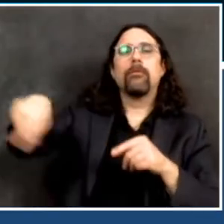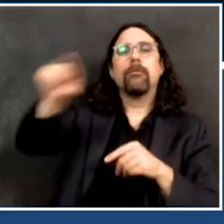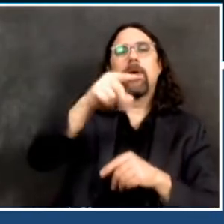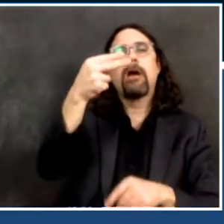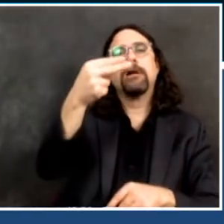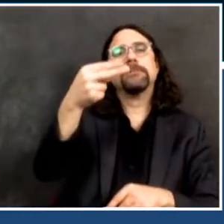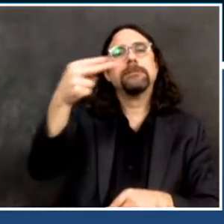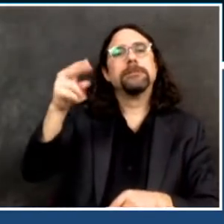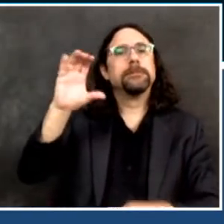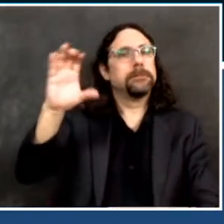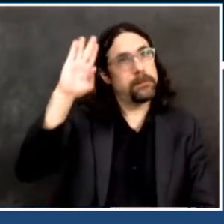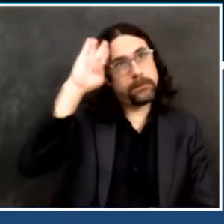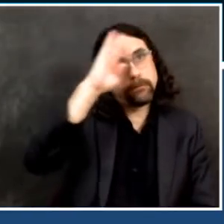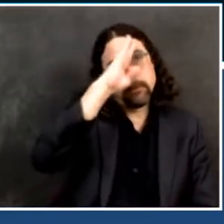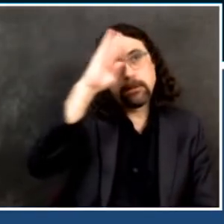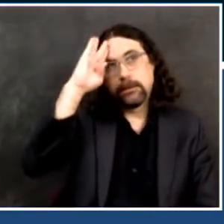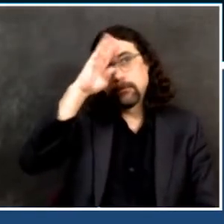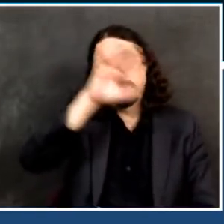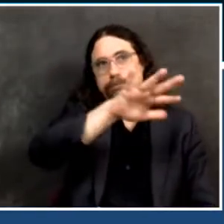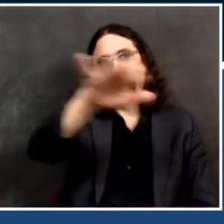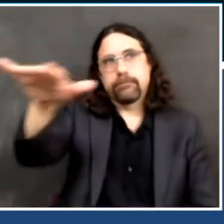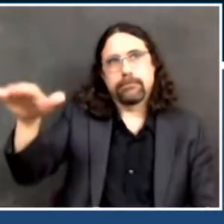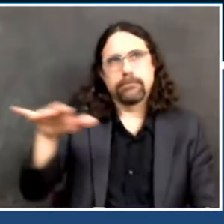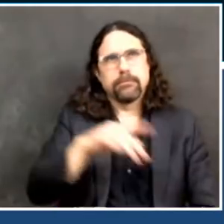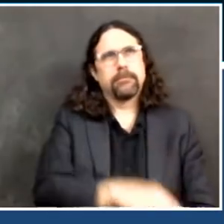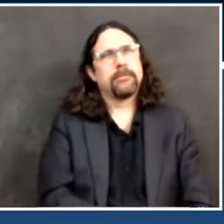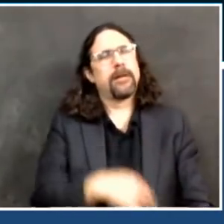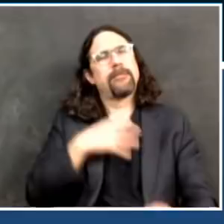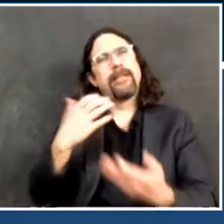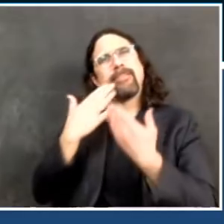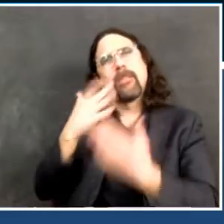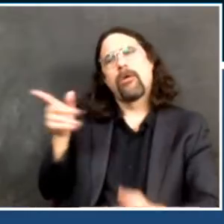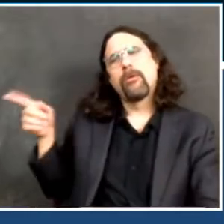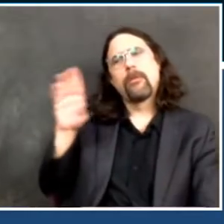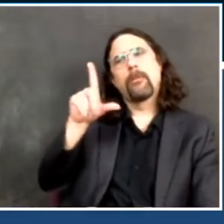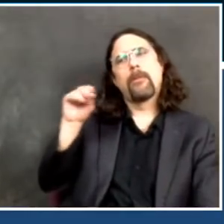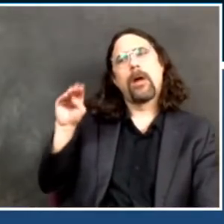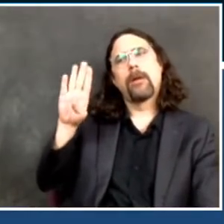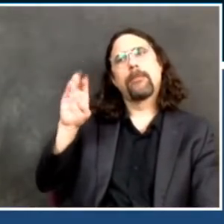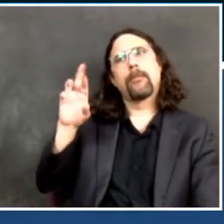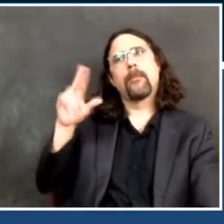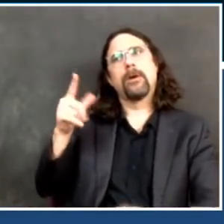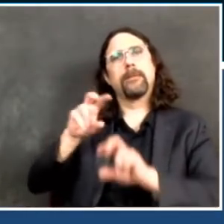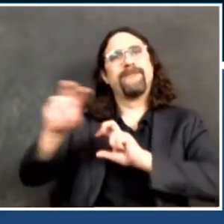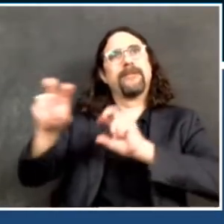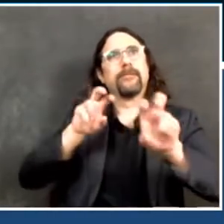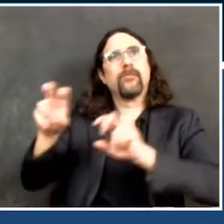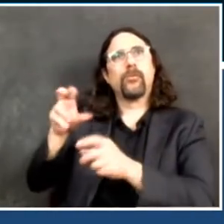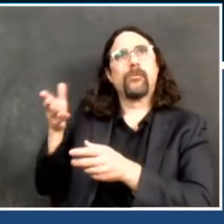also shows, real appreciation and support for them at the same time. So thanks, Mike. That really helps a